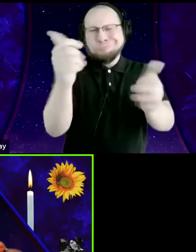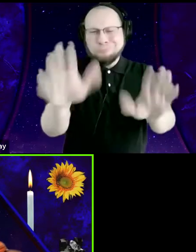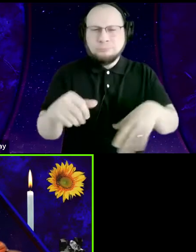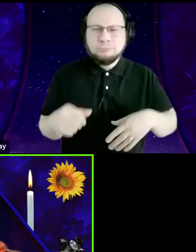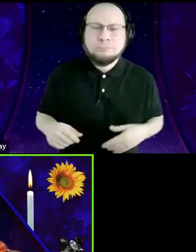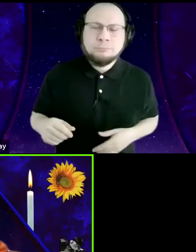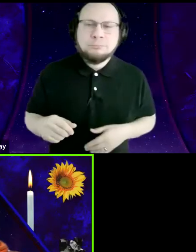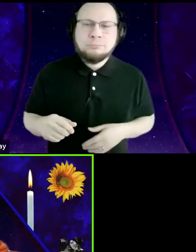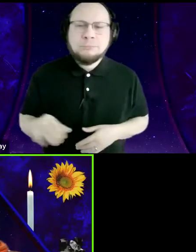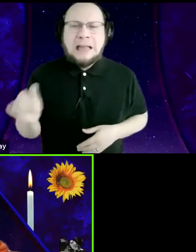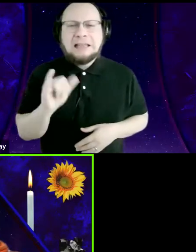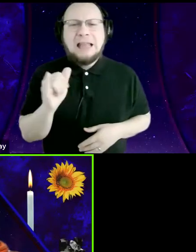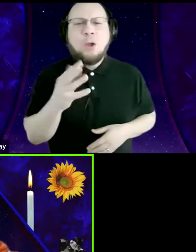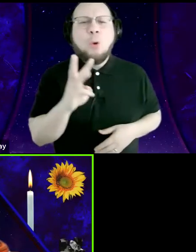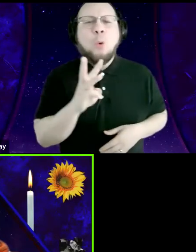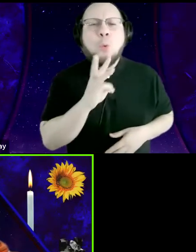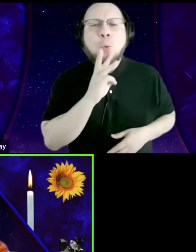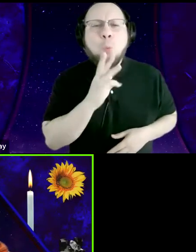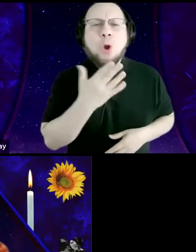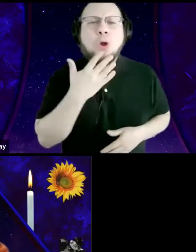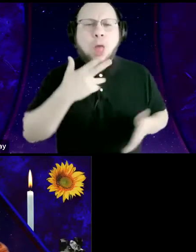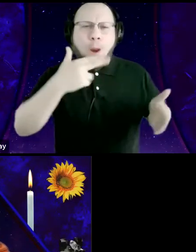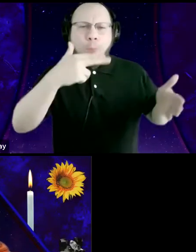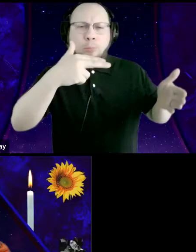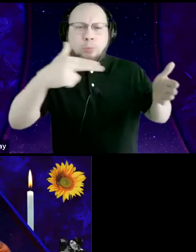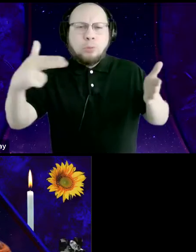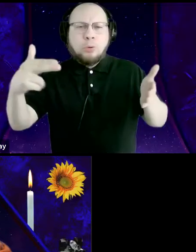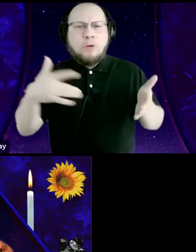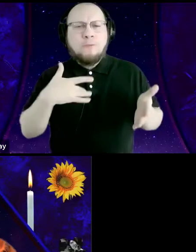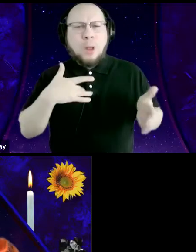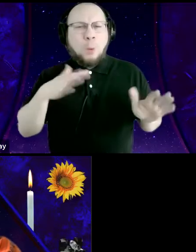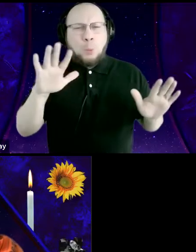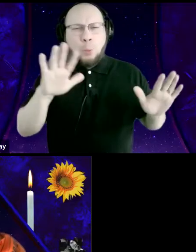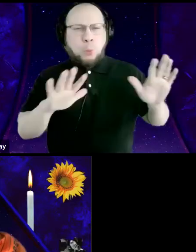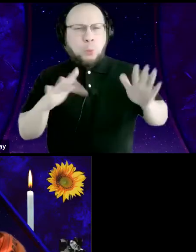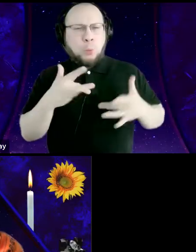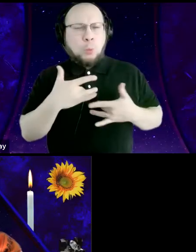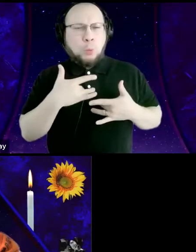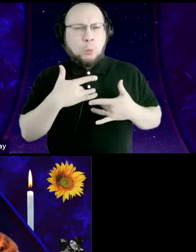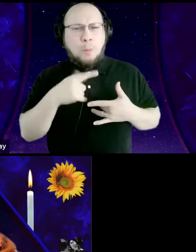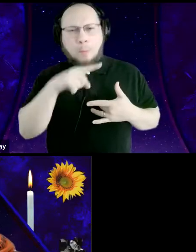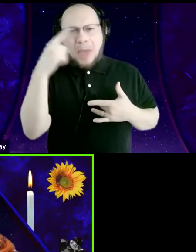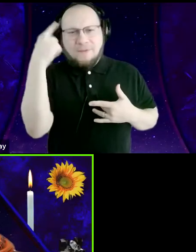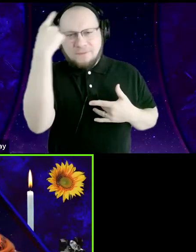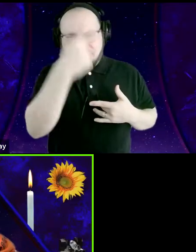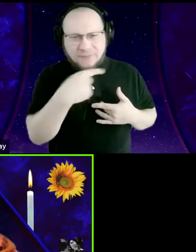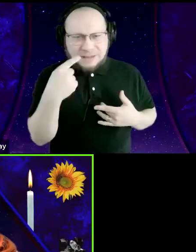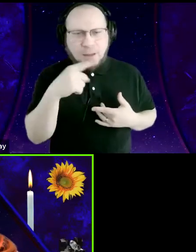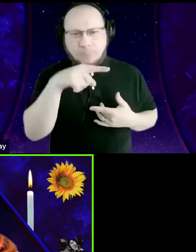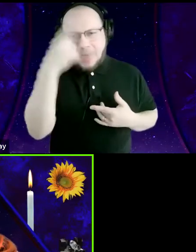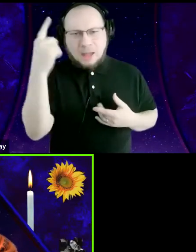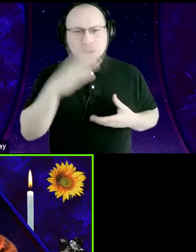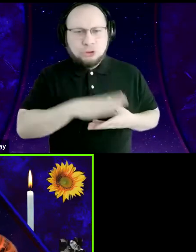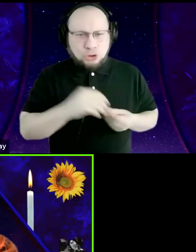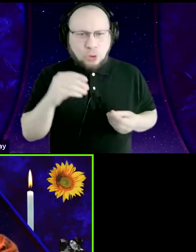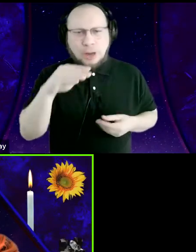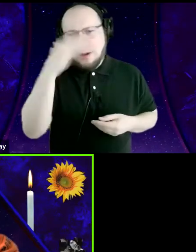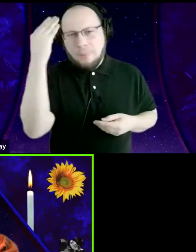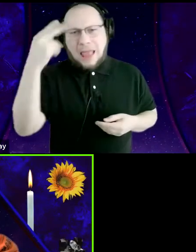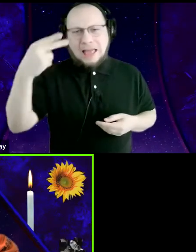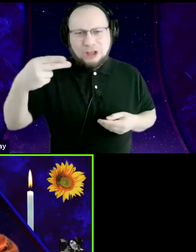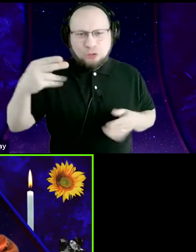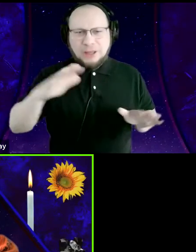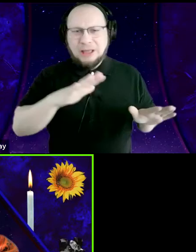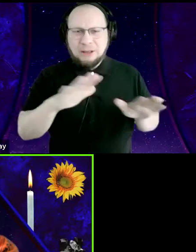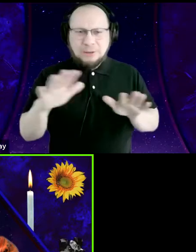it's more like a watercolor that is also just a haunting kind of image of Black faces and Black stories and Black histories. And